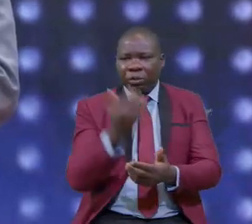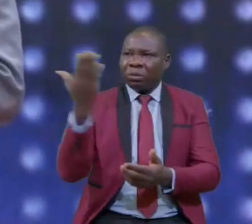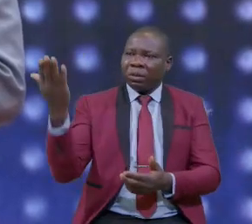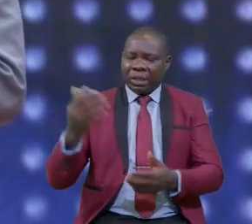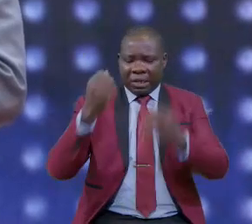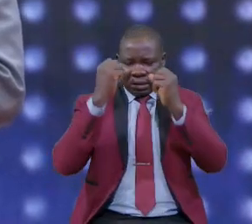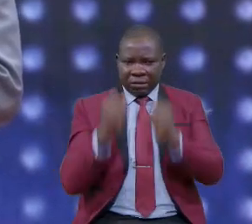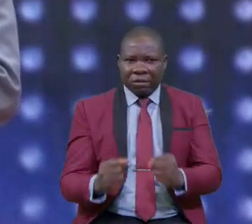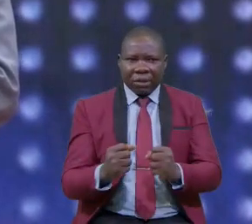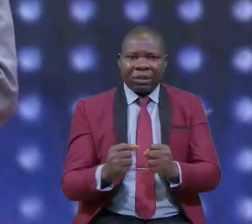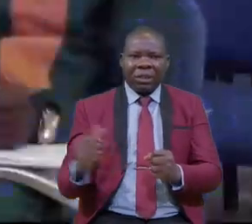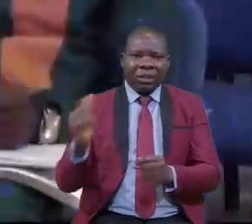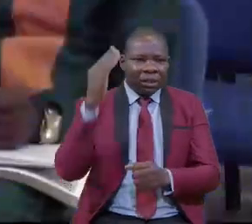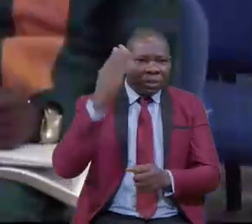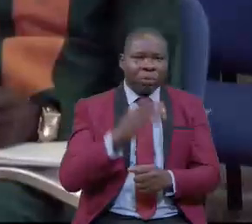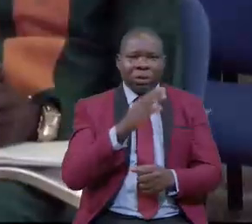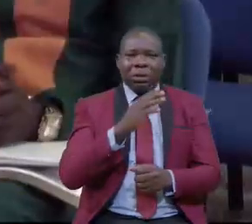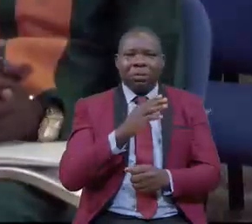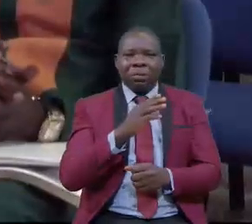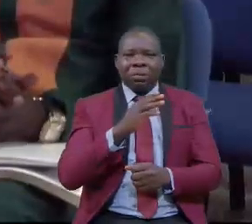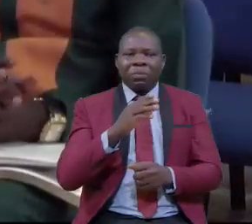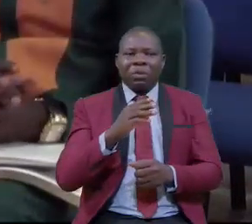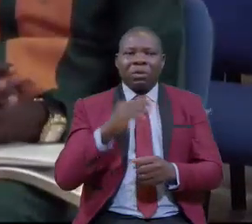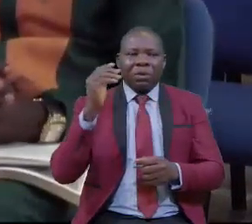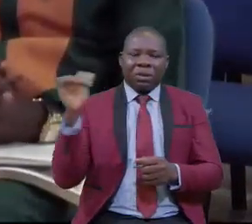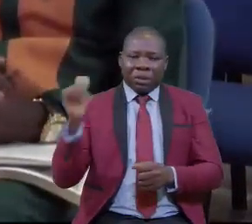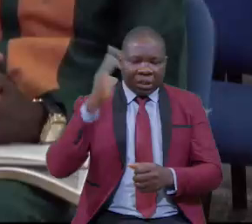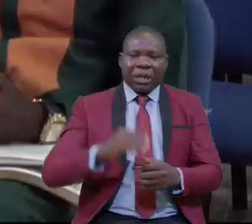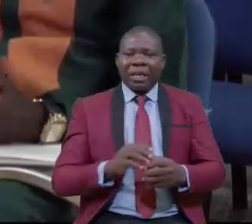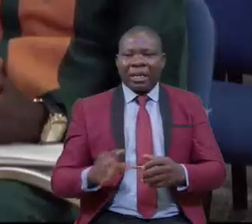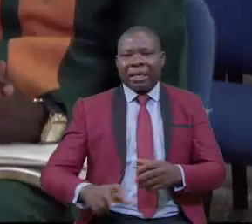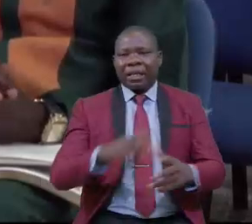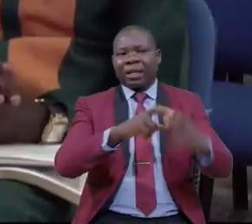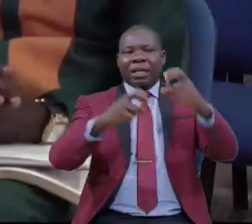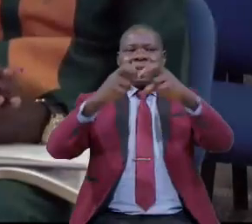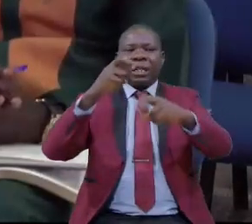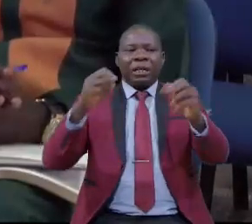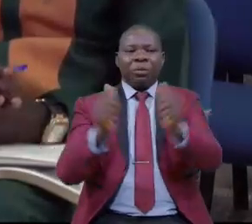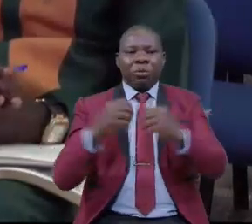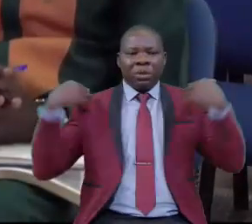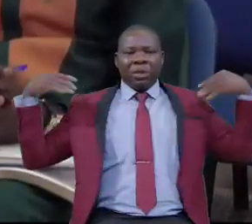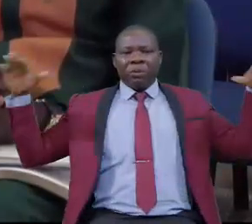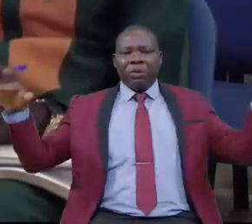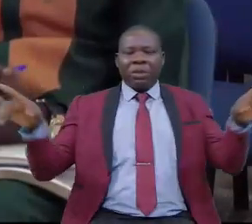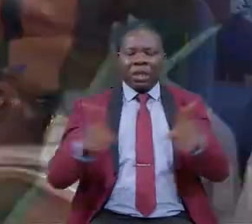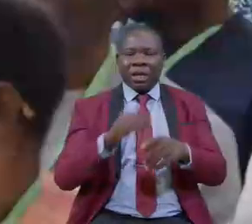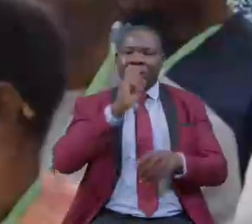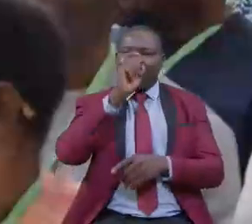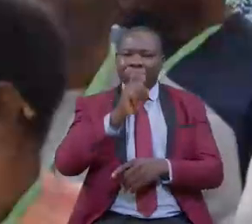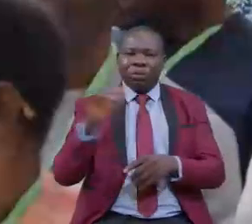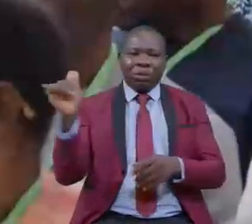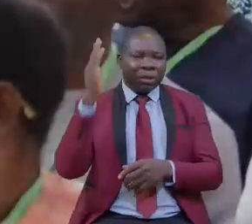and not be weary. Yes. Is that possible in your life? Yes. You will run and not be